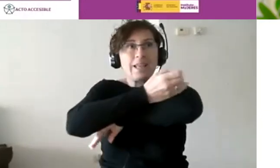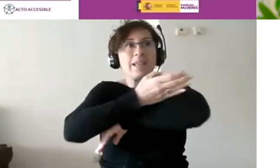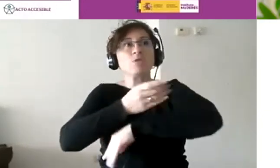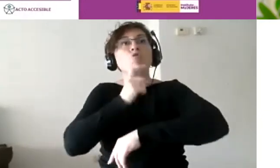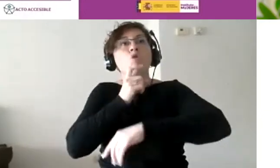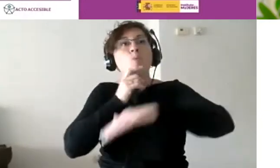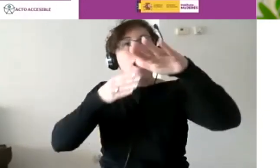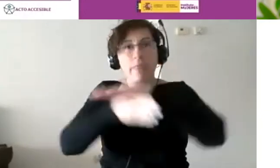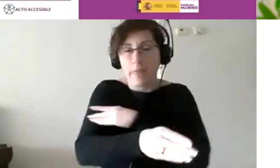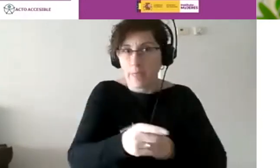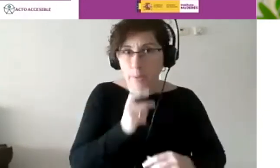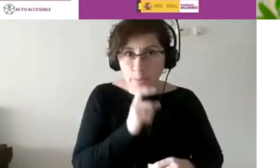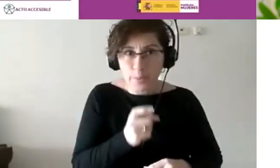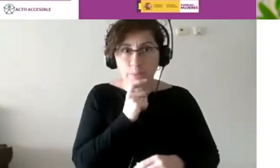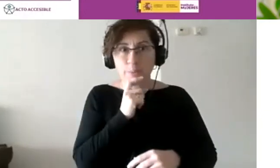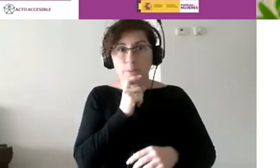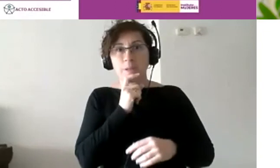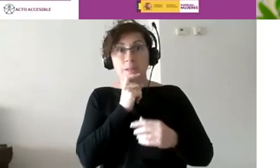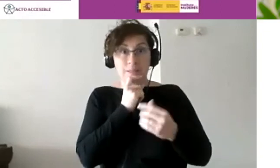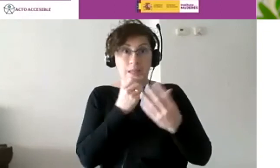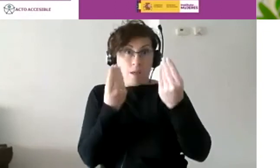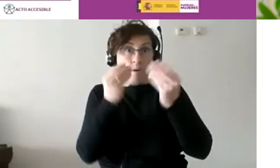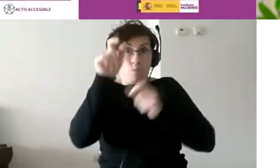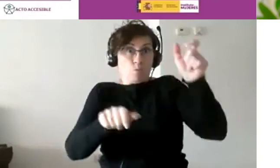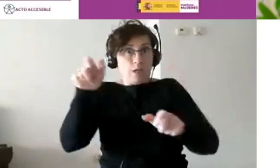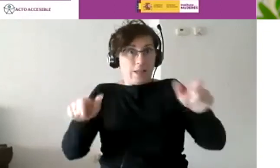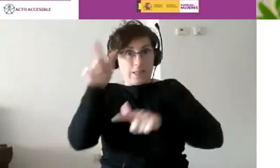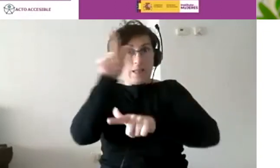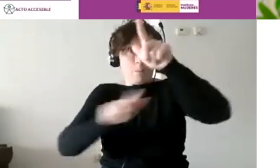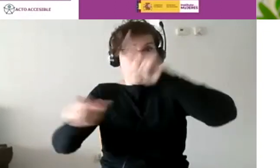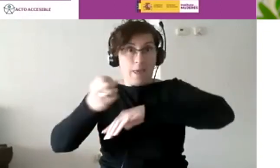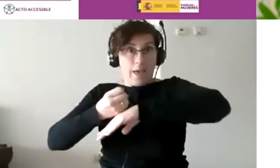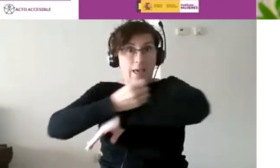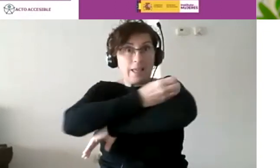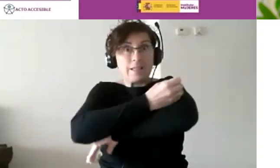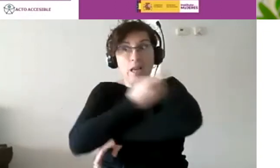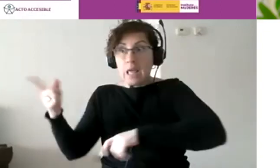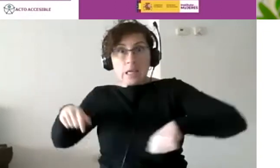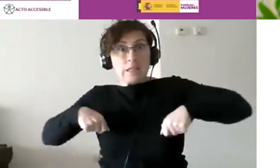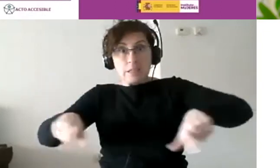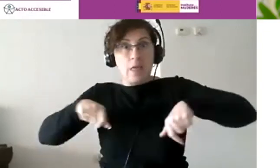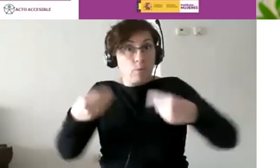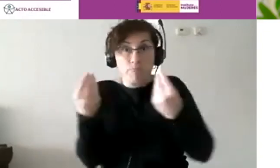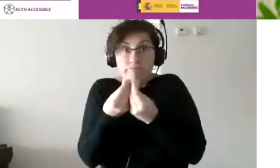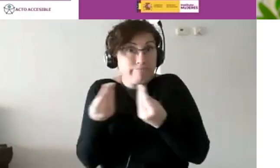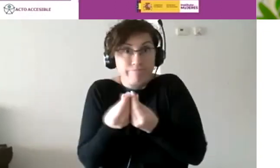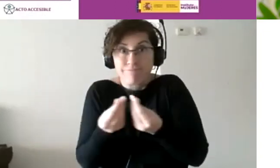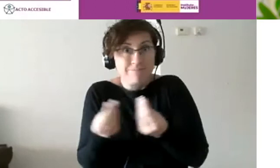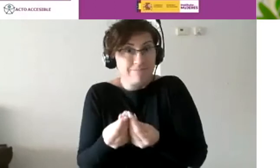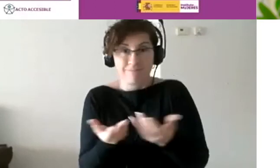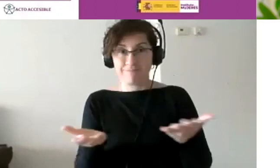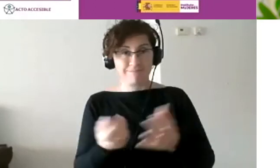that people can't go in on a wheelchair. People are left wheelchair behind. They are